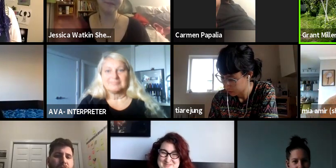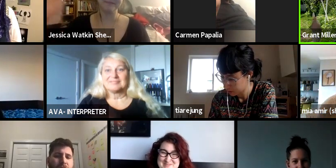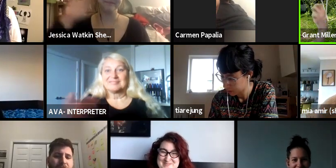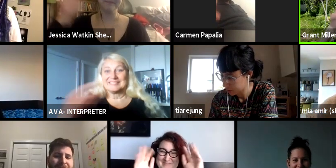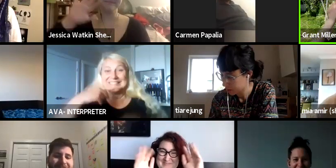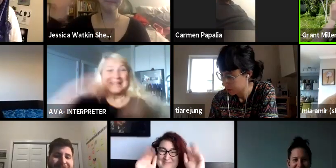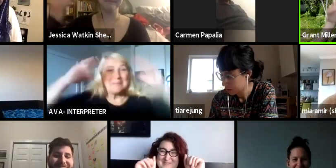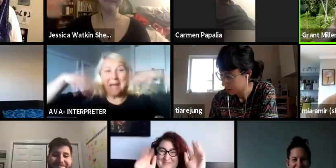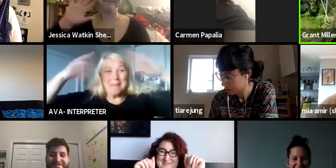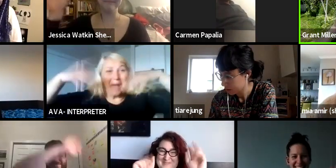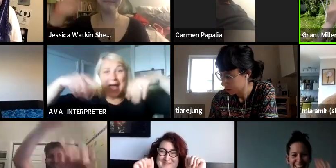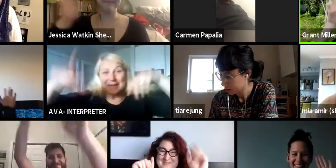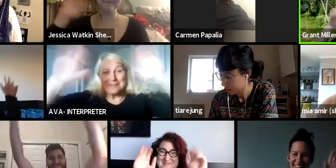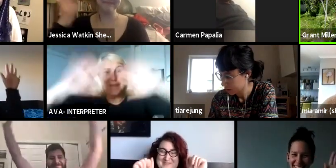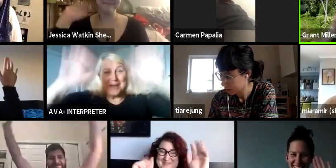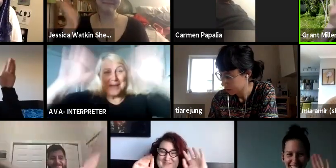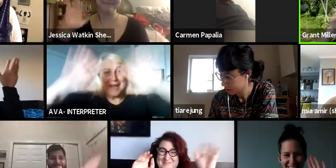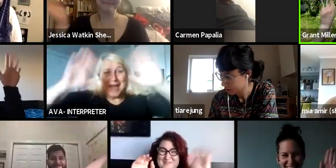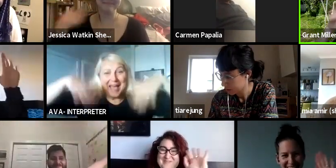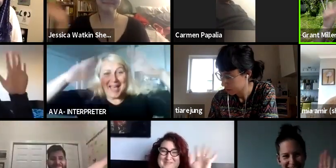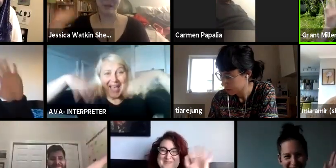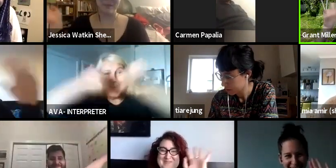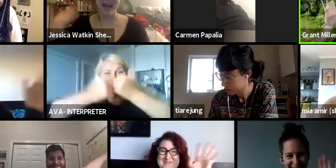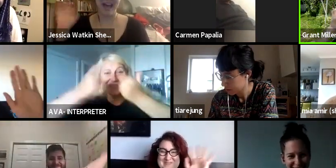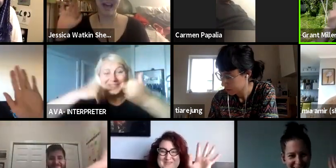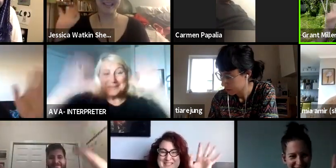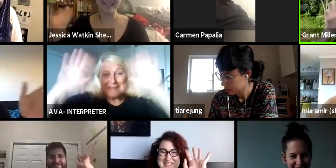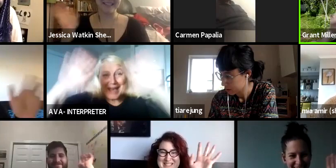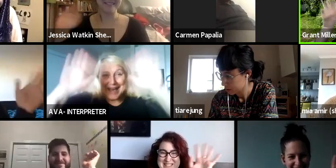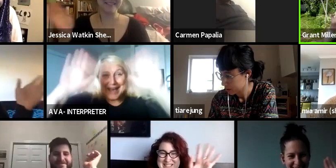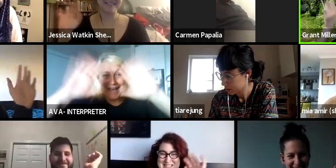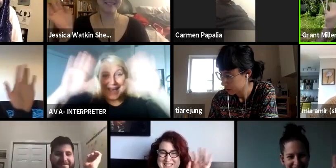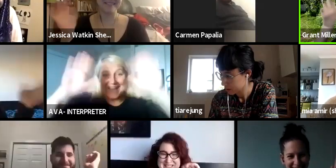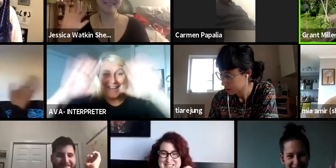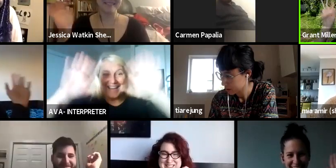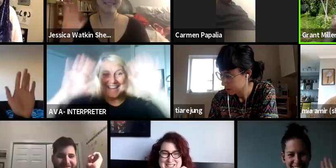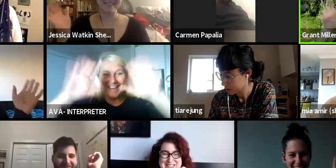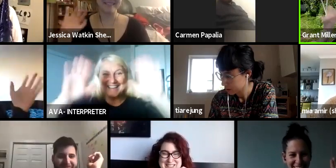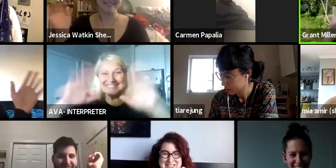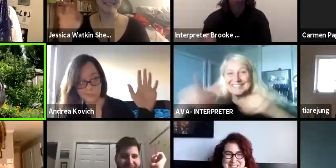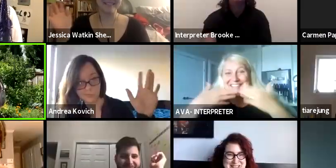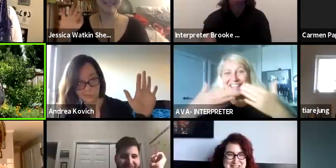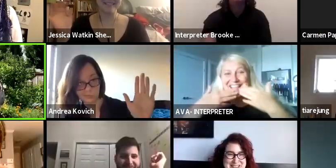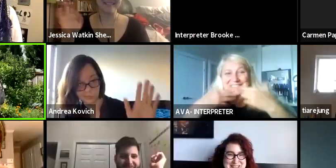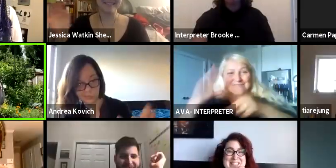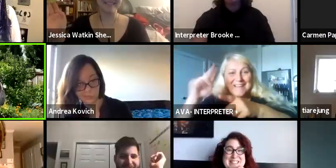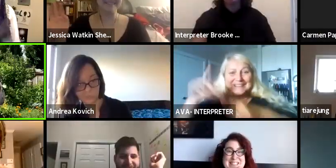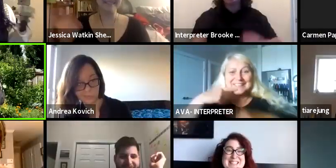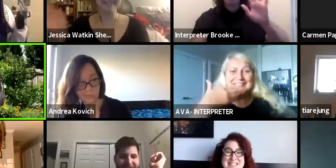Goodbye. Bye, everyone. Thank you, HowlRound. Thank you.